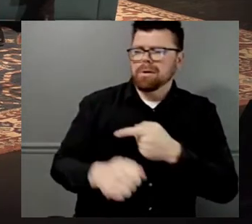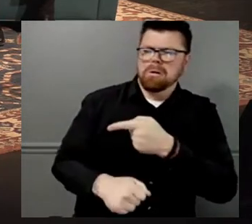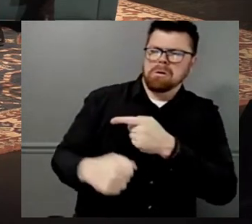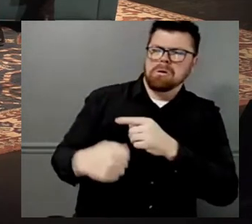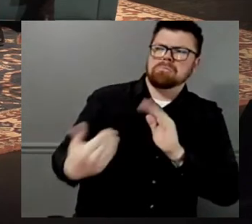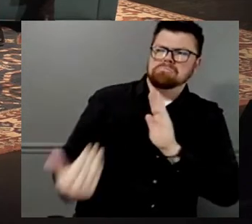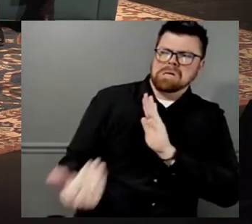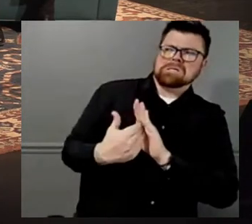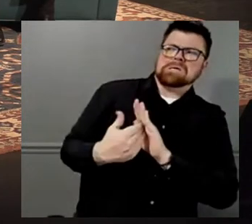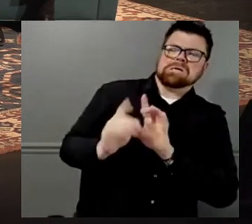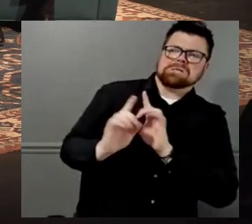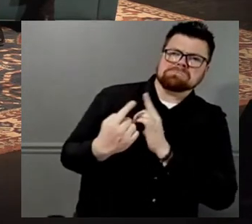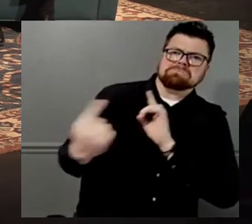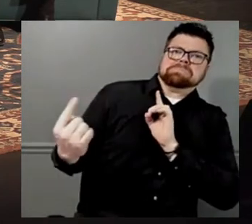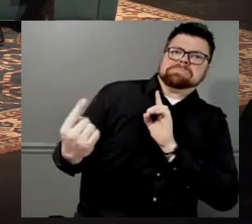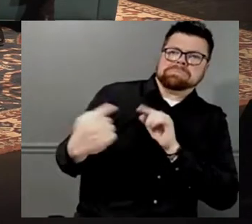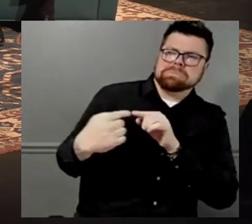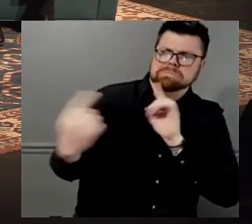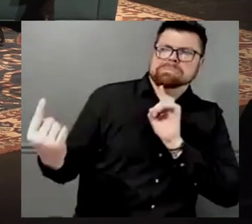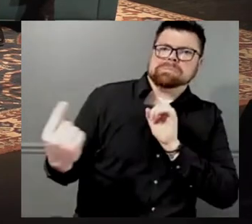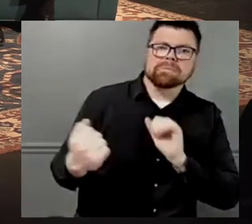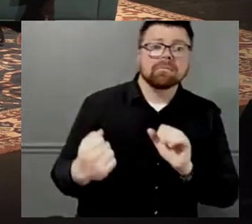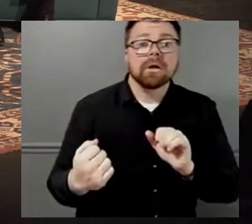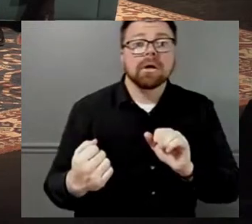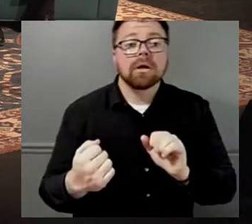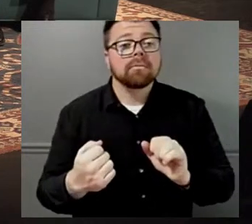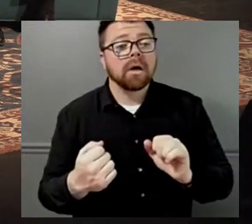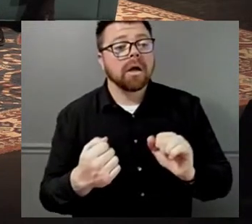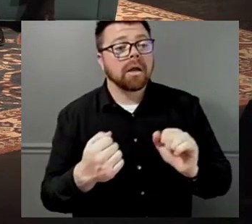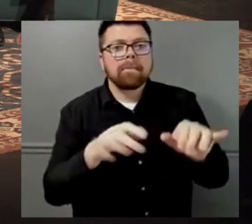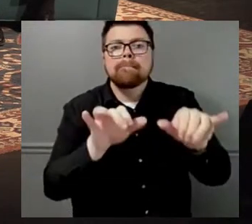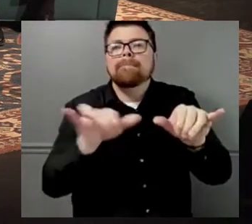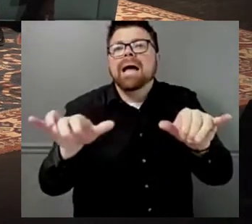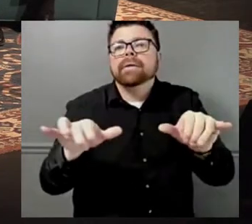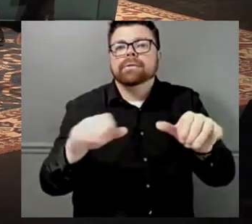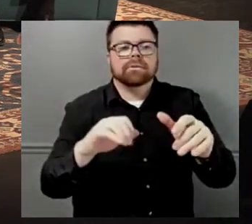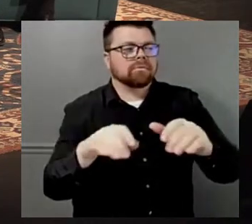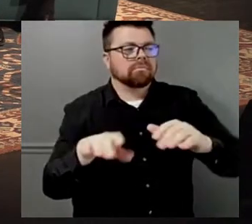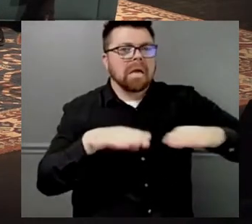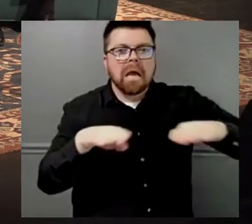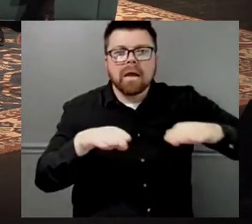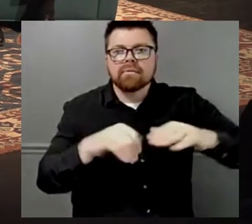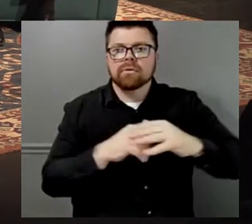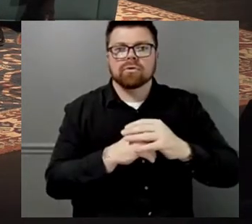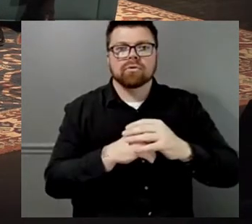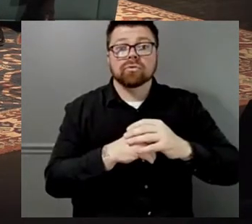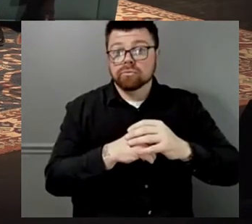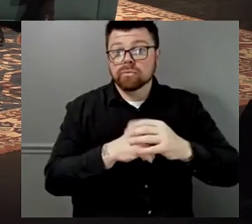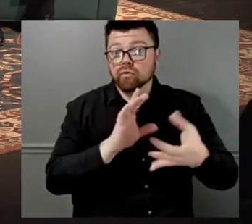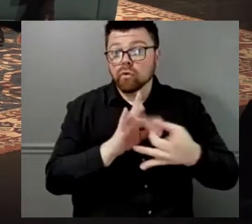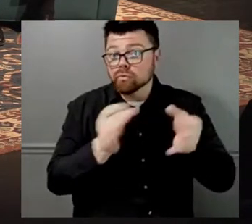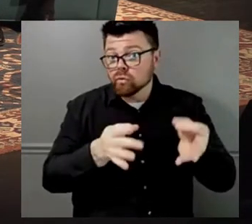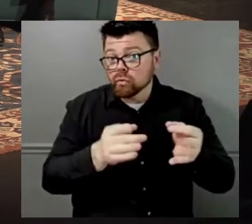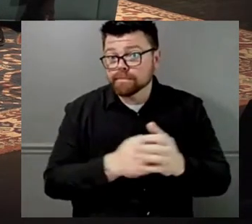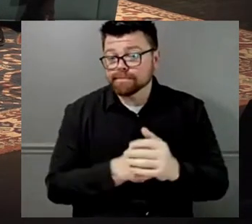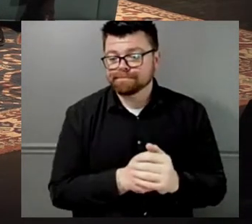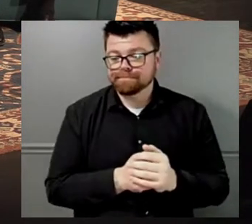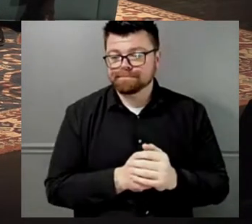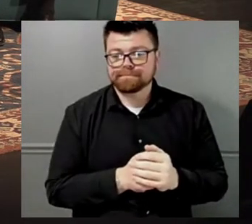way, what you're teaching us in the patterns of behavior on the court is